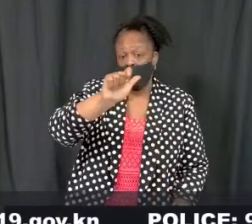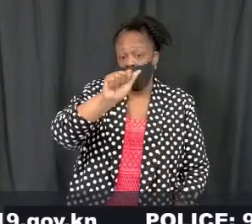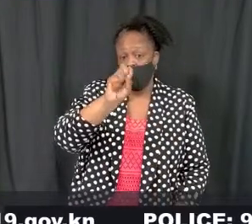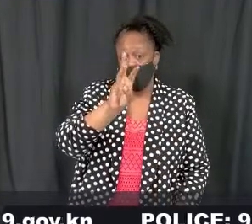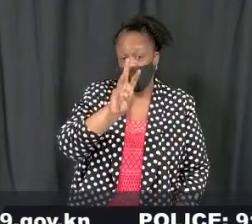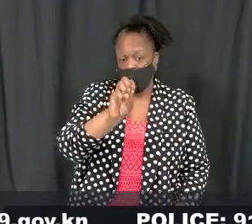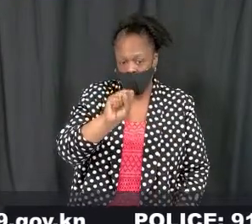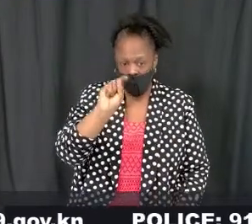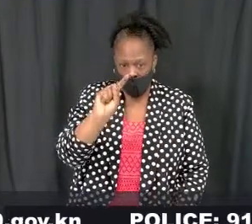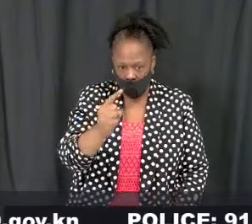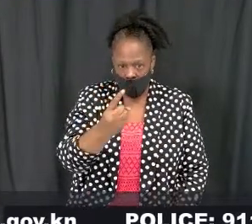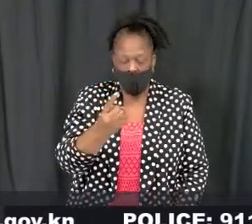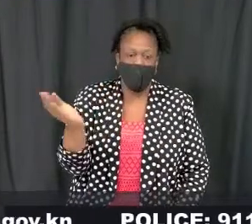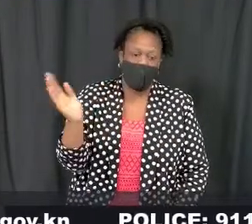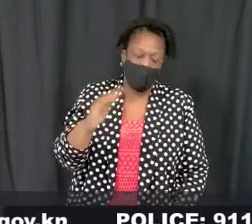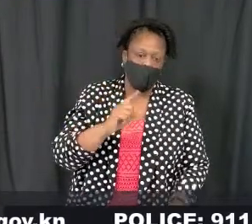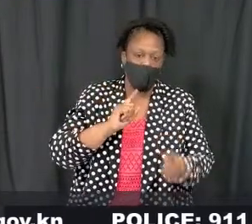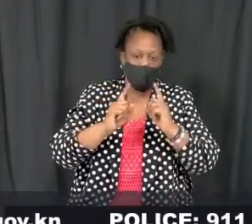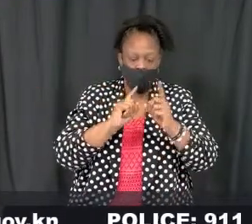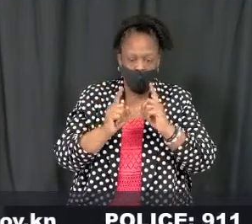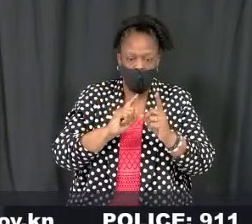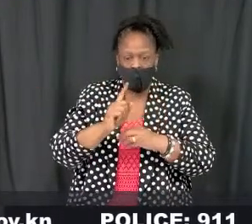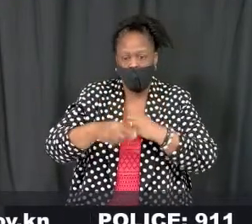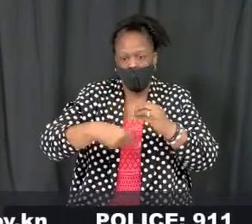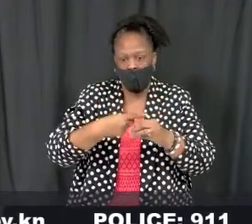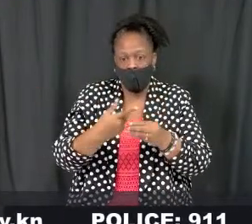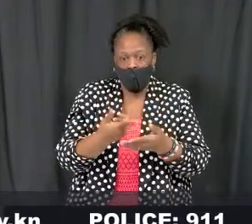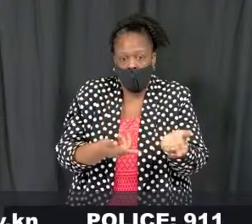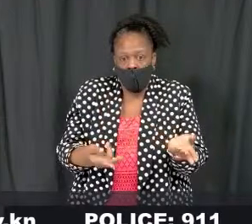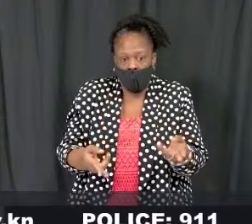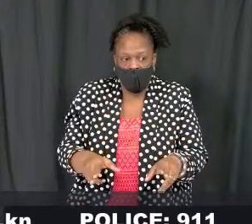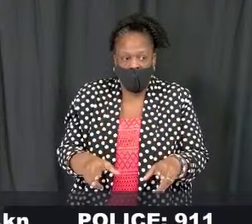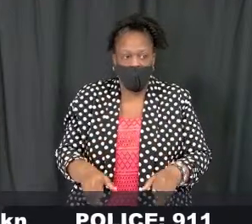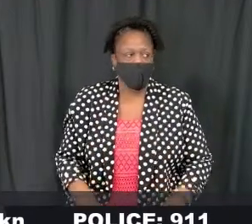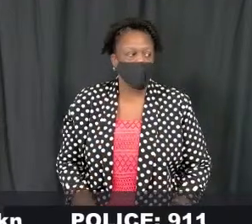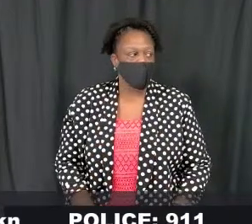Center situation report.